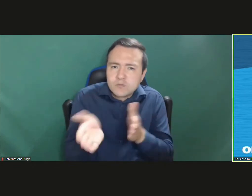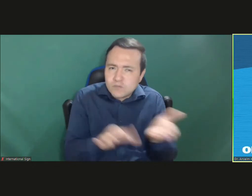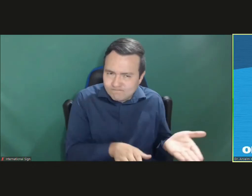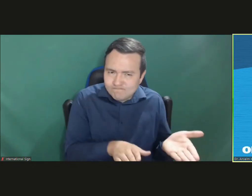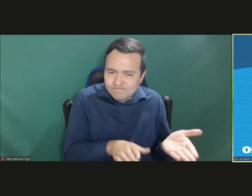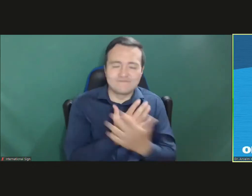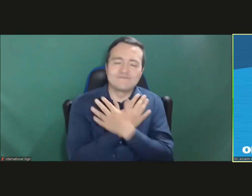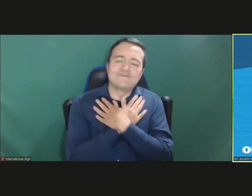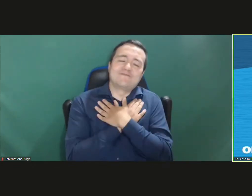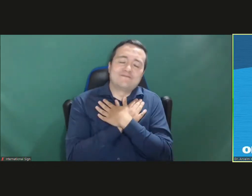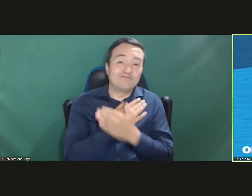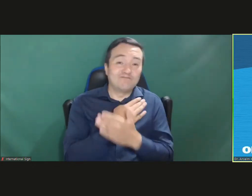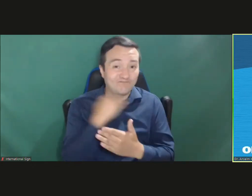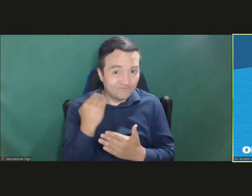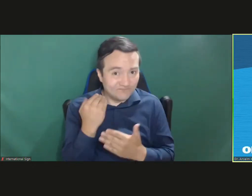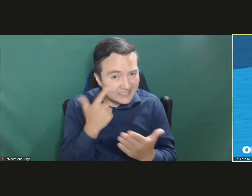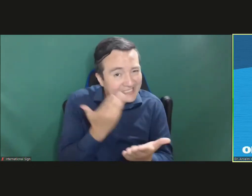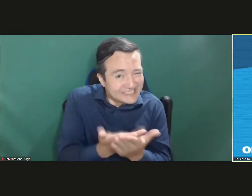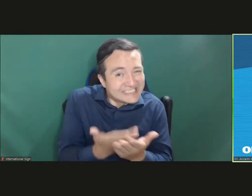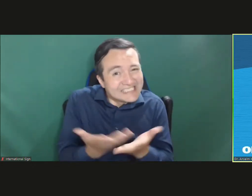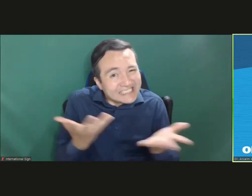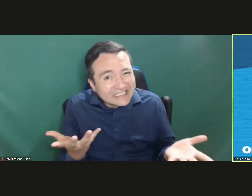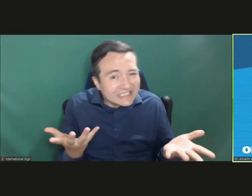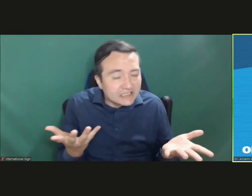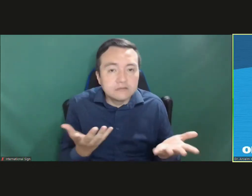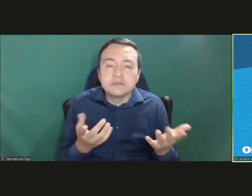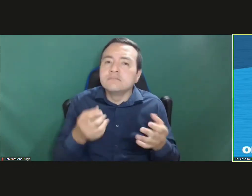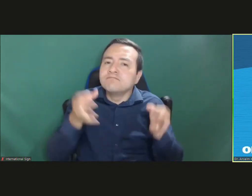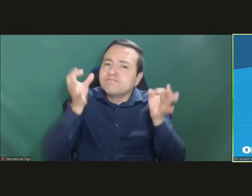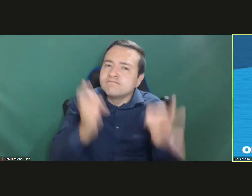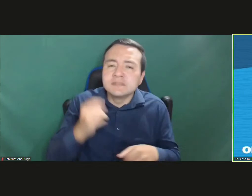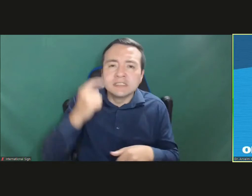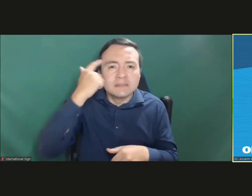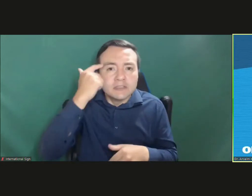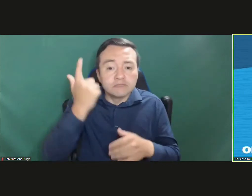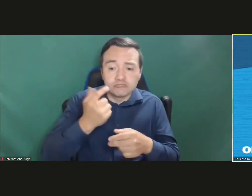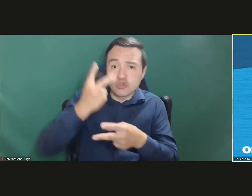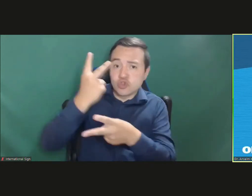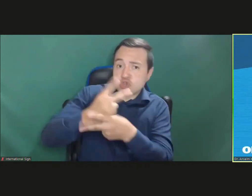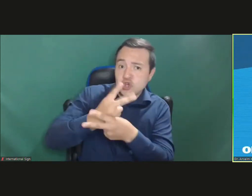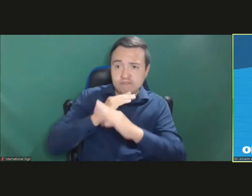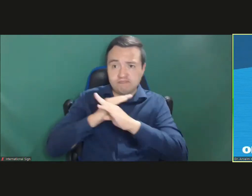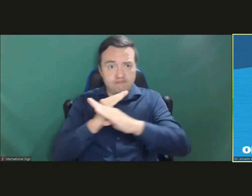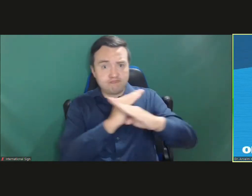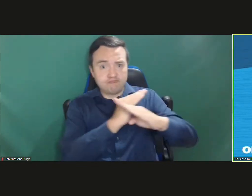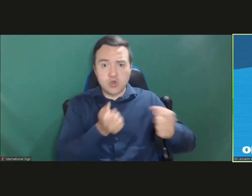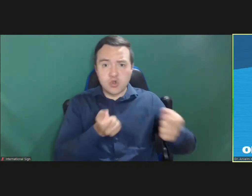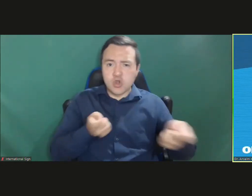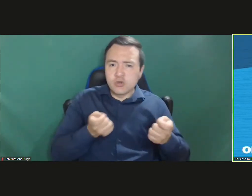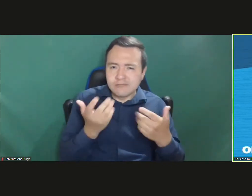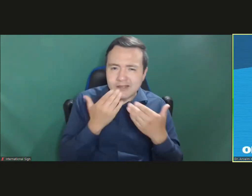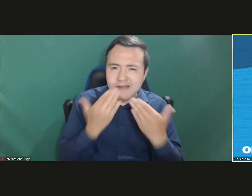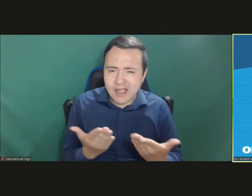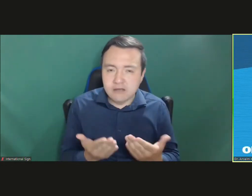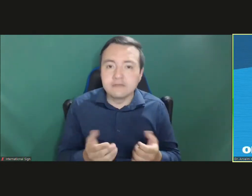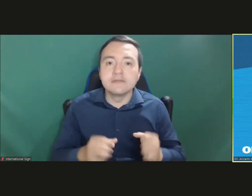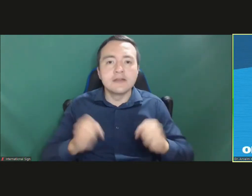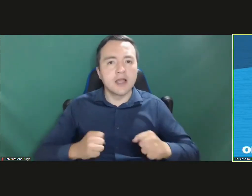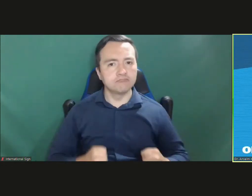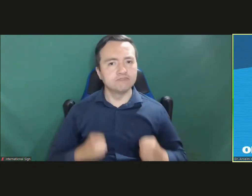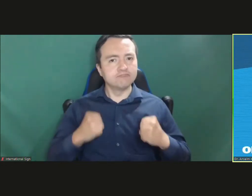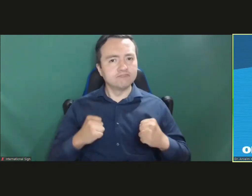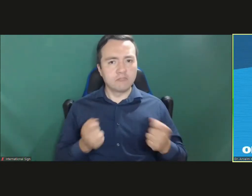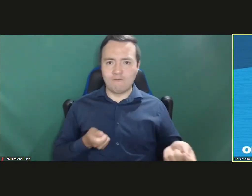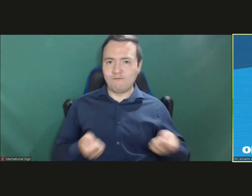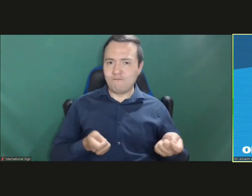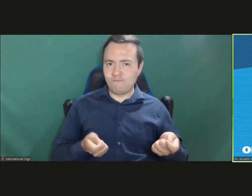of risk factors for NCDs, strengthening multi-sectoral collaboration towards the promotion and implementation of